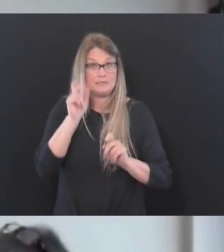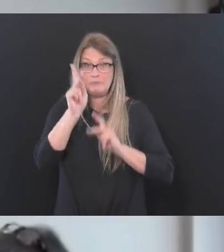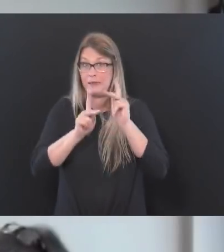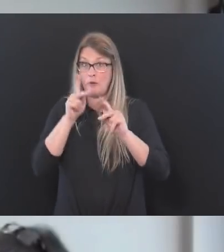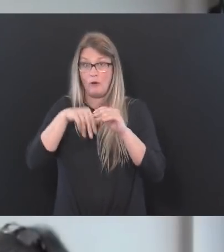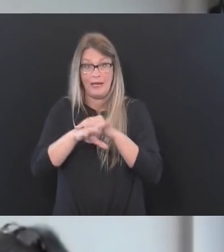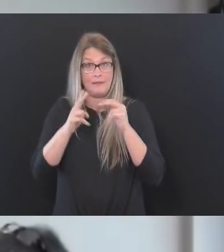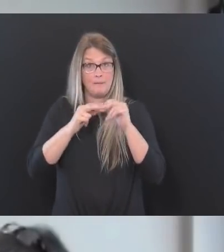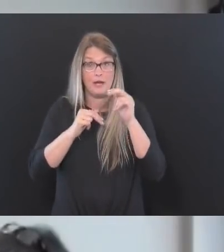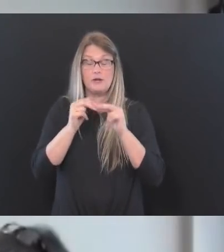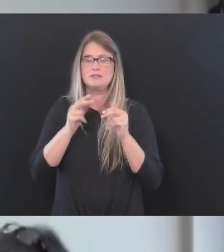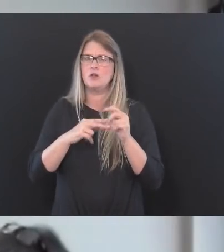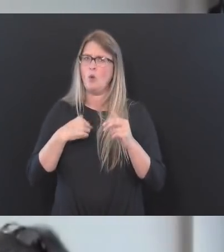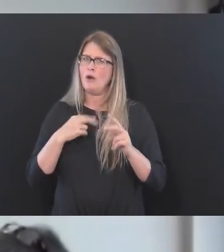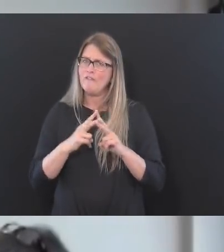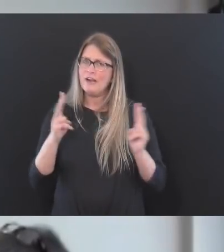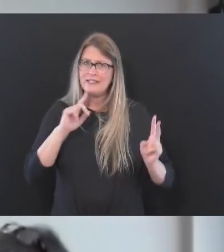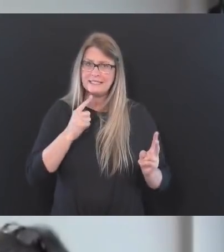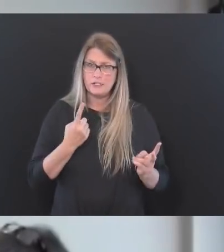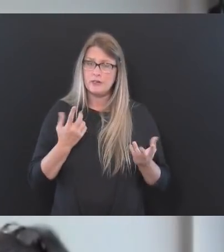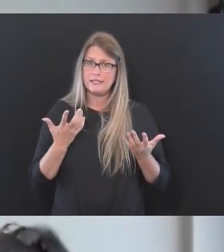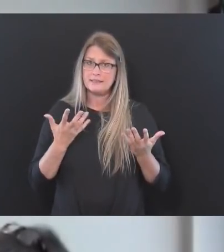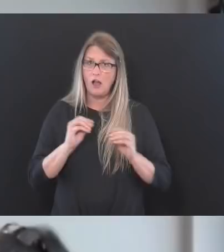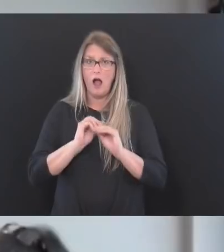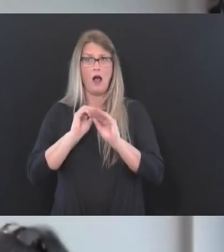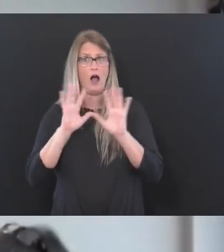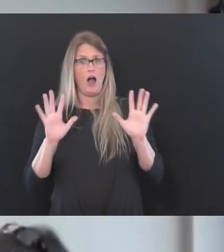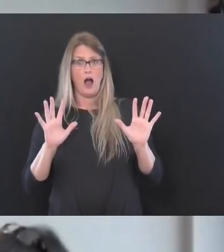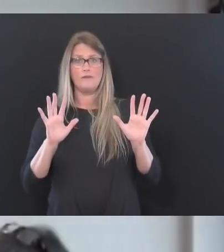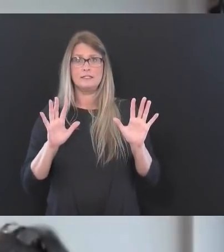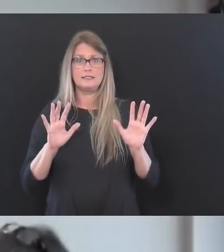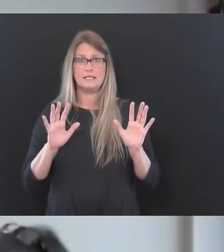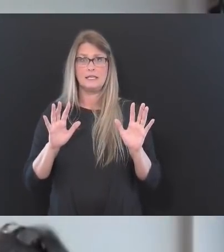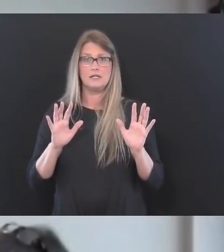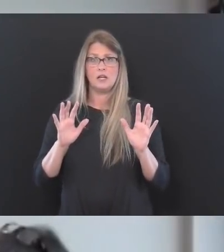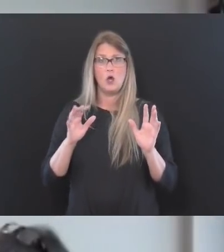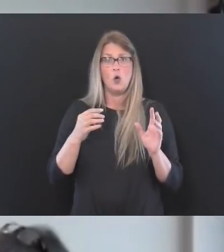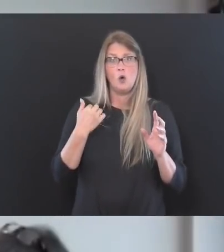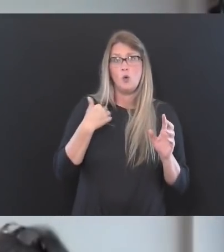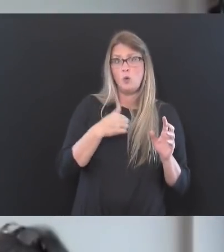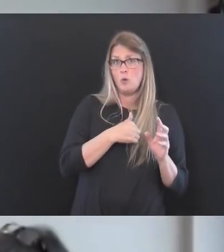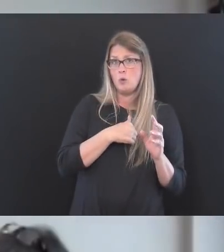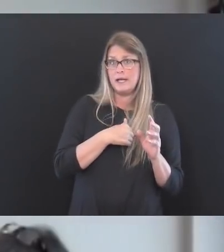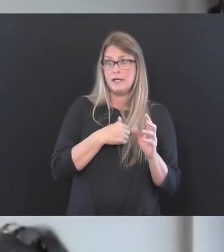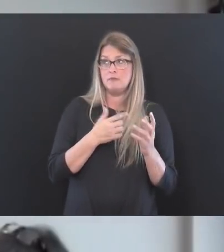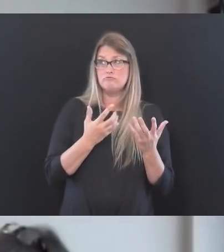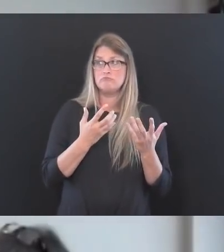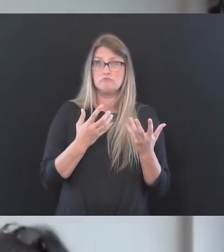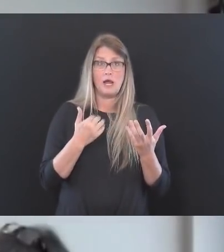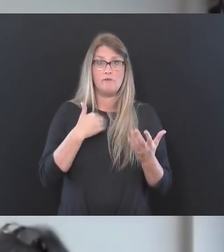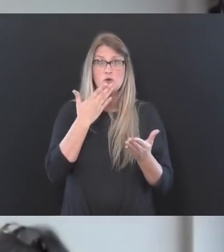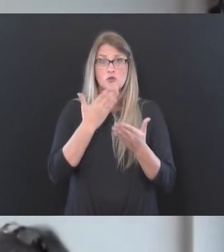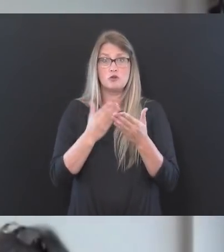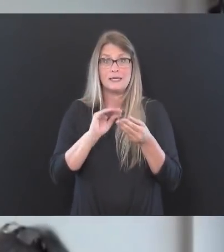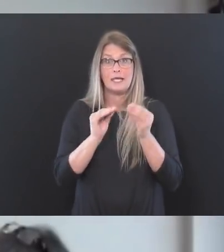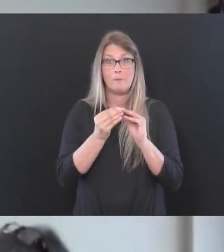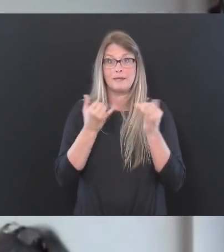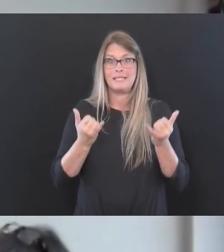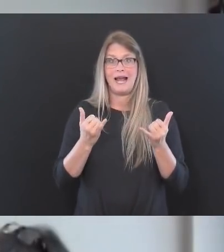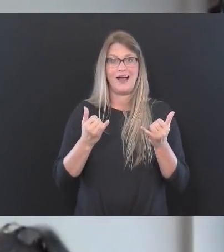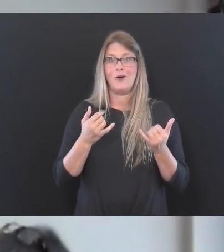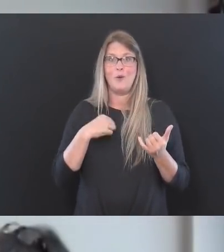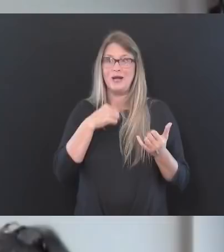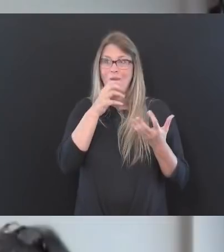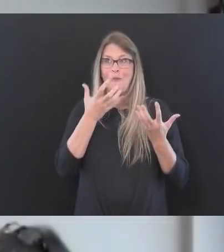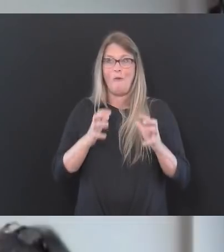So we're very serious about this. Obviously, we're not going to be successful at this if we allow folks who might